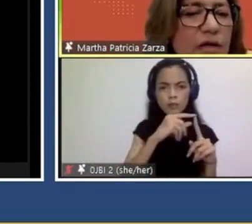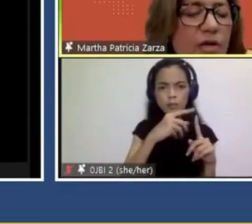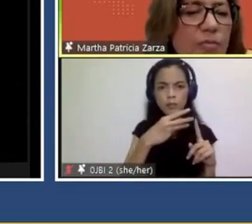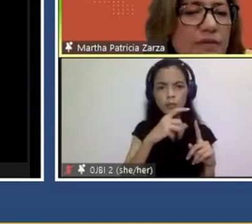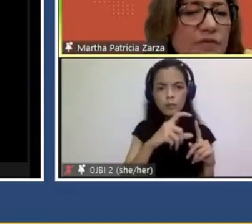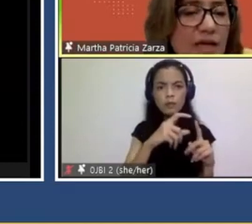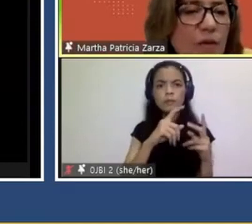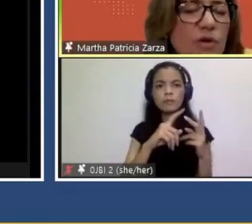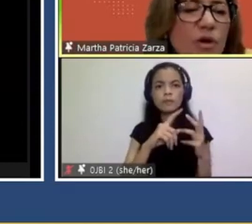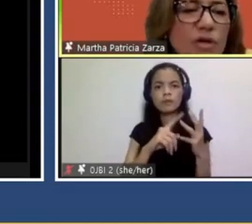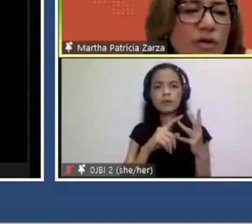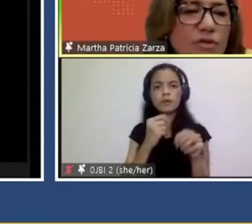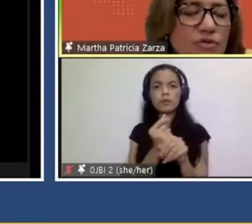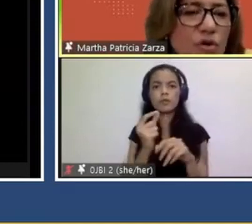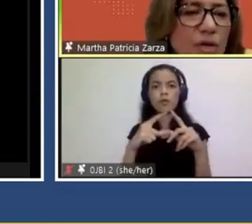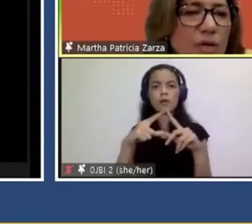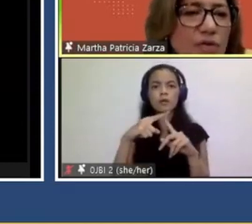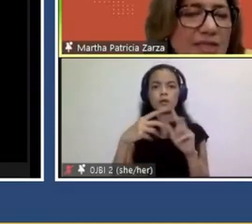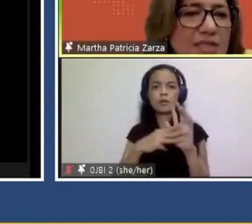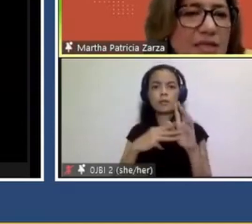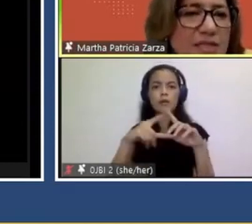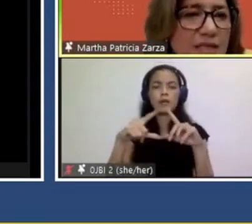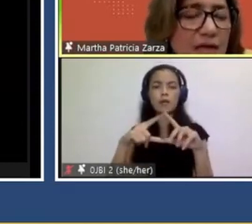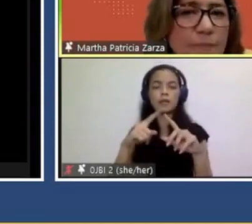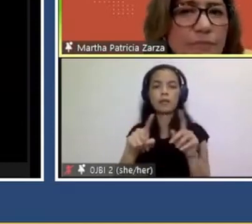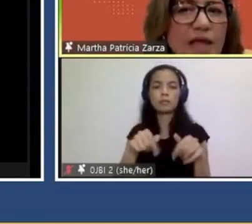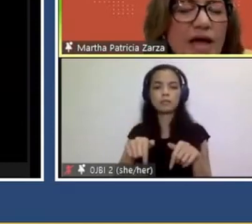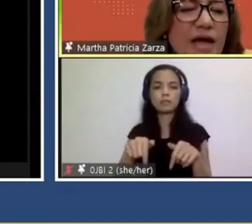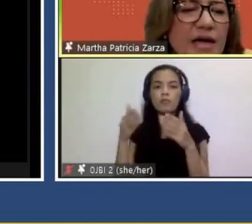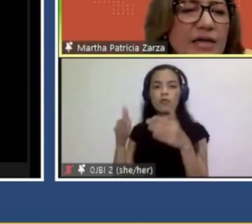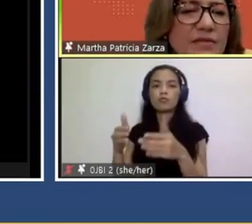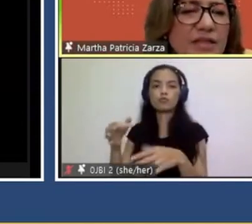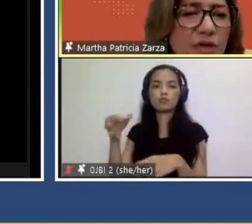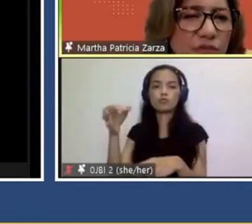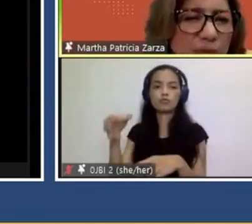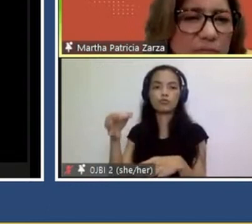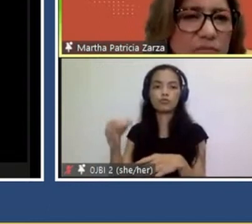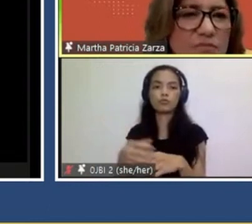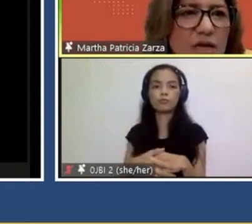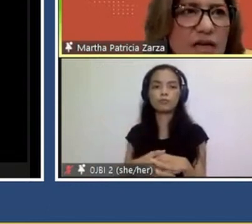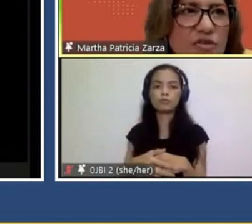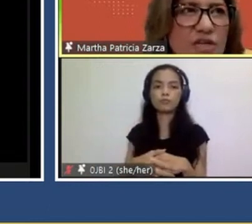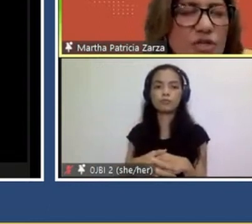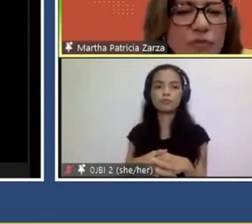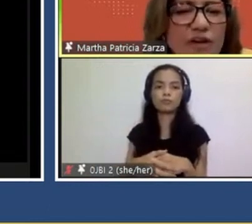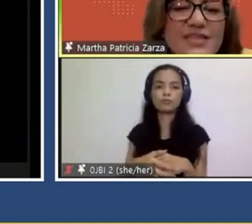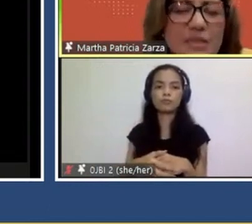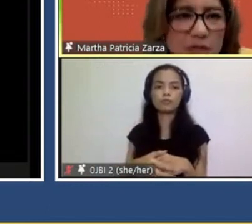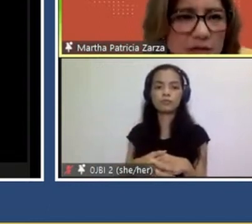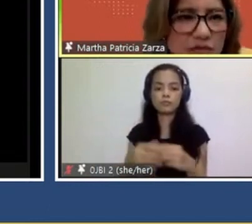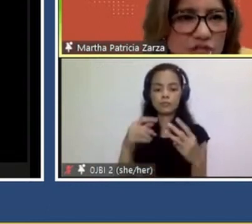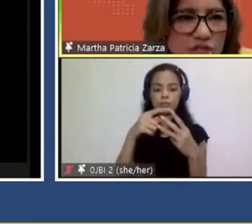here. But right now, I'm only going to talk about this case study. The 3 of them actually show